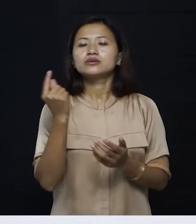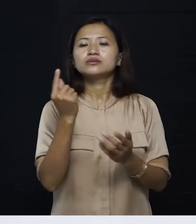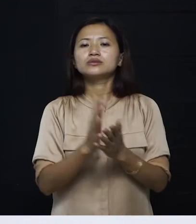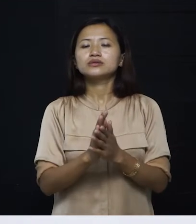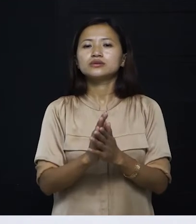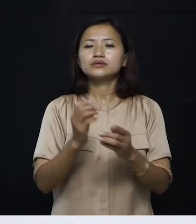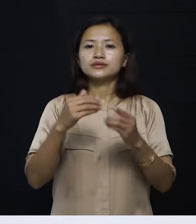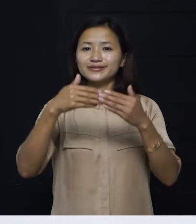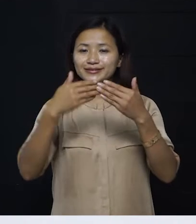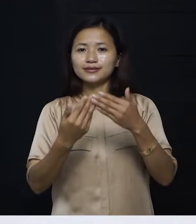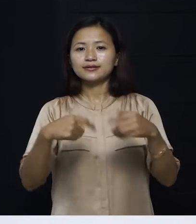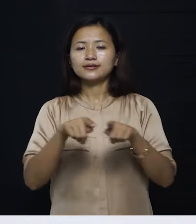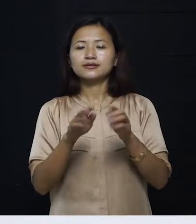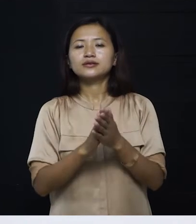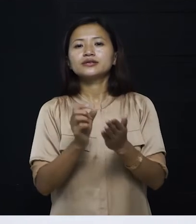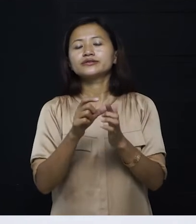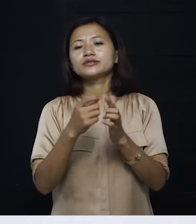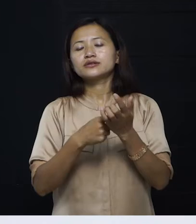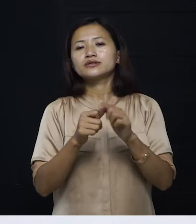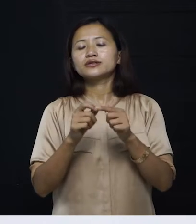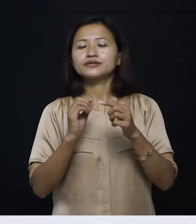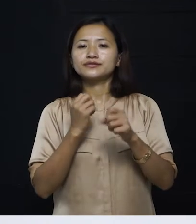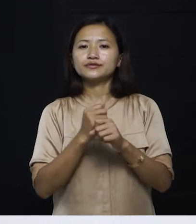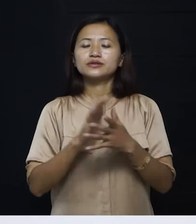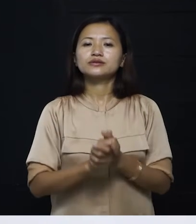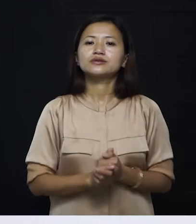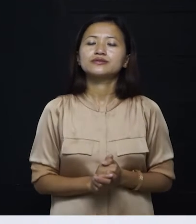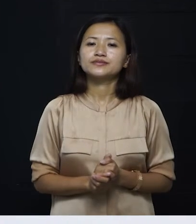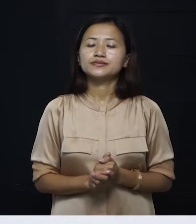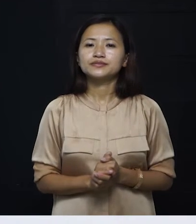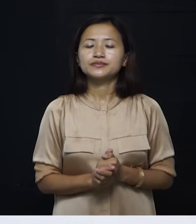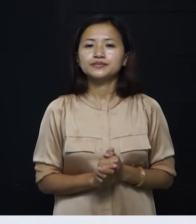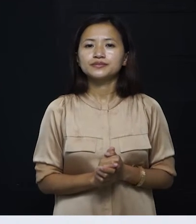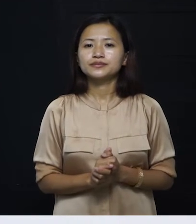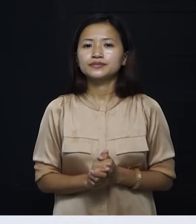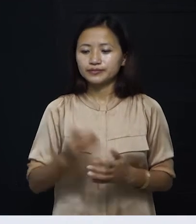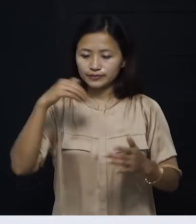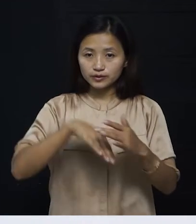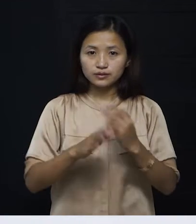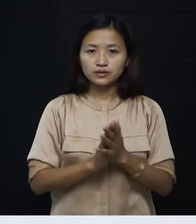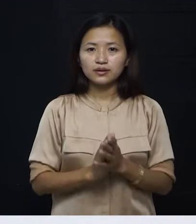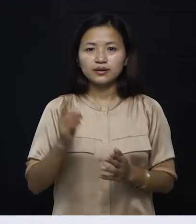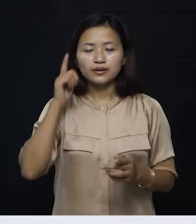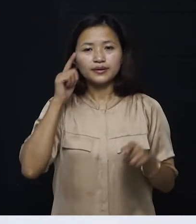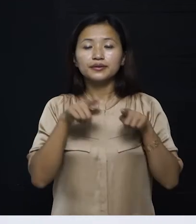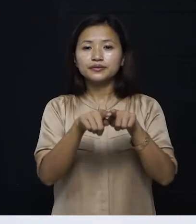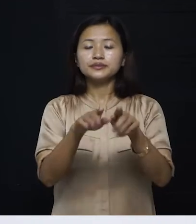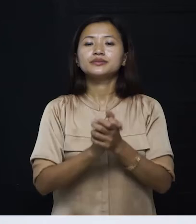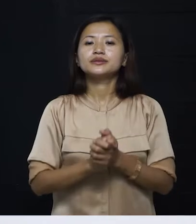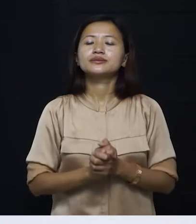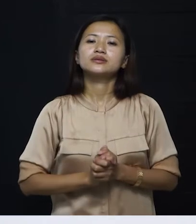using check and draft, okay? So here, what happened is, in here an agreement, okay?